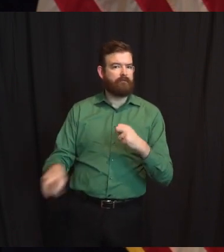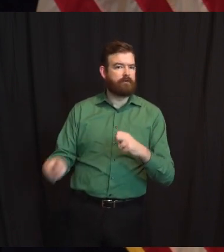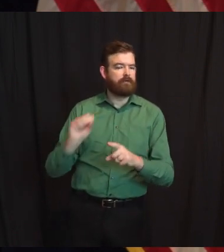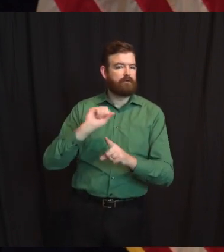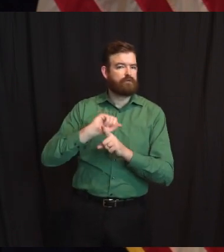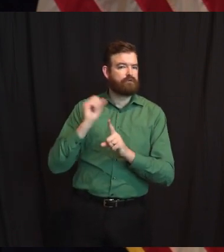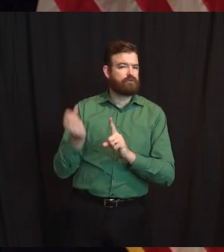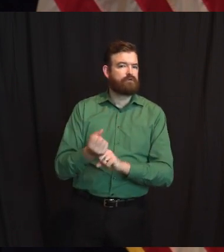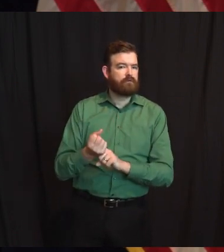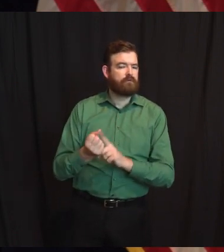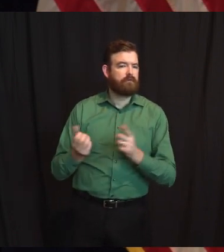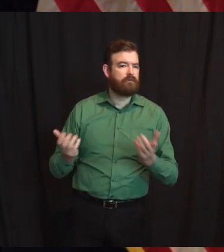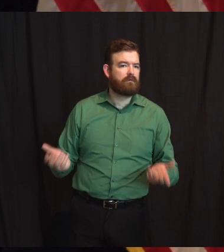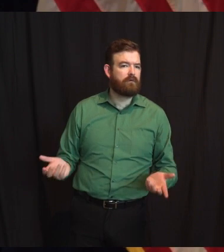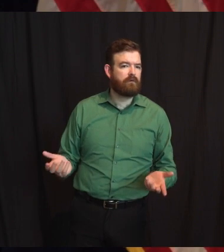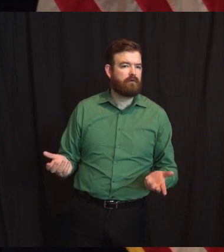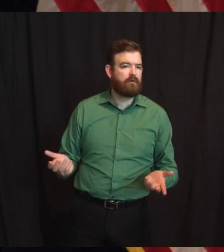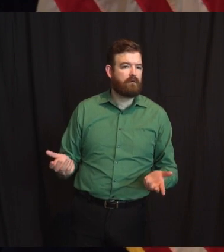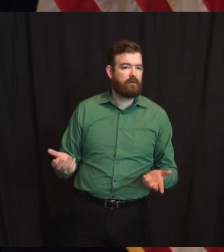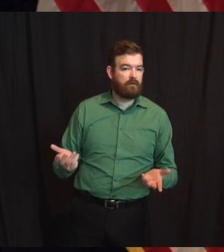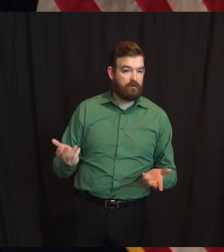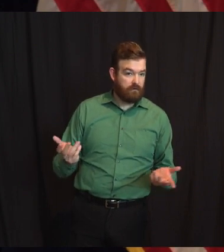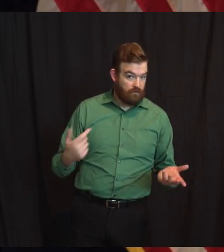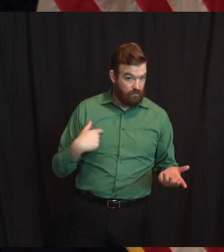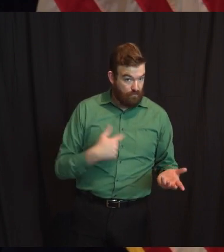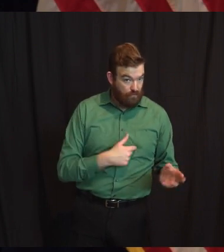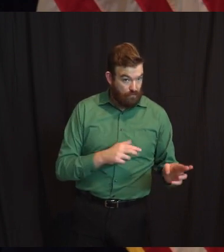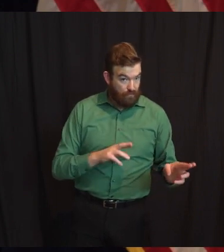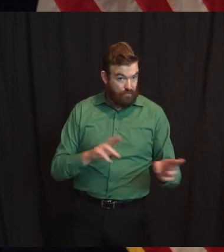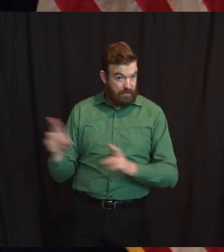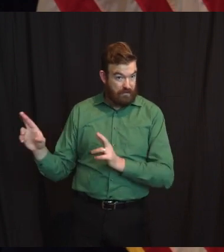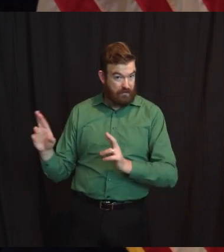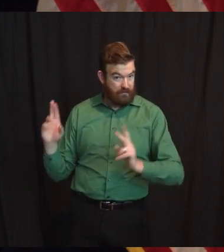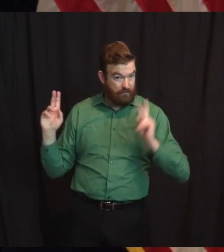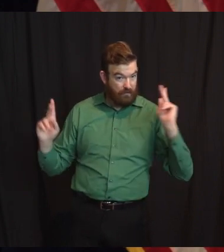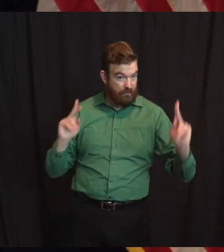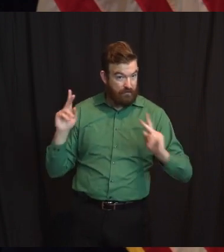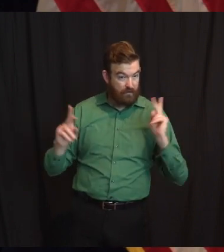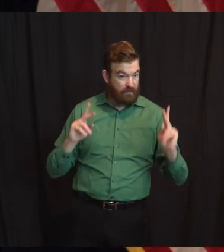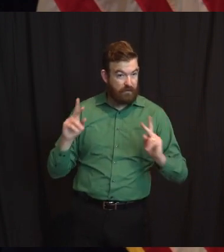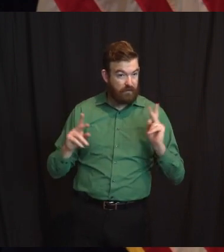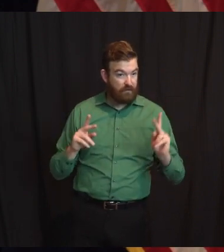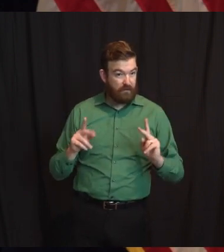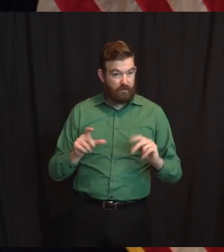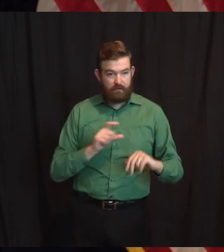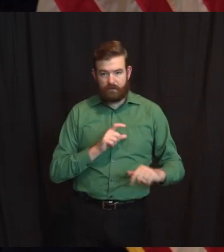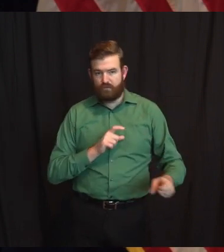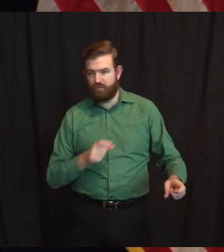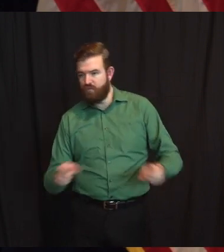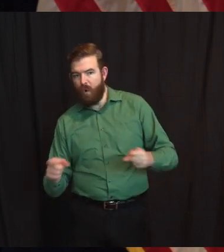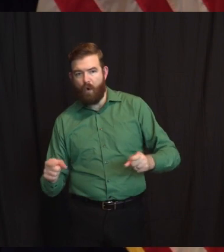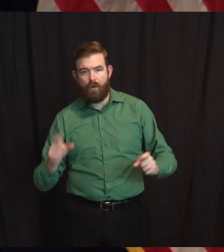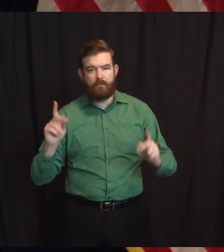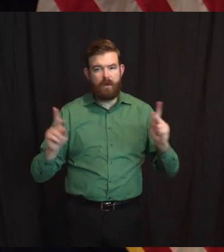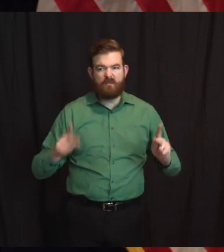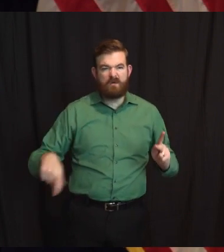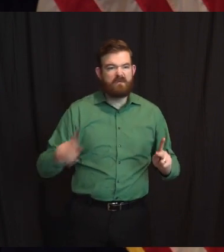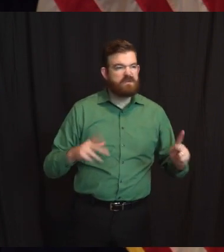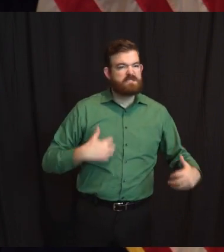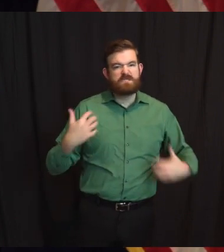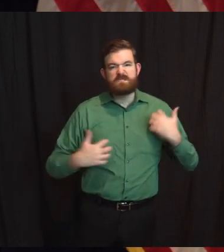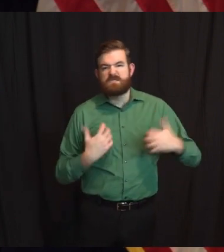Are we ready for people dealing with all these tensions and things that are going on? As you well know, people